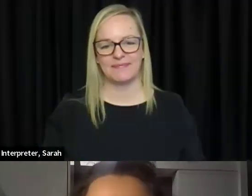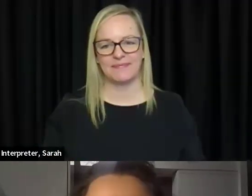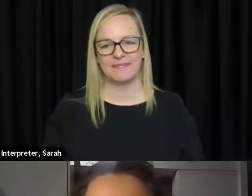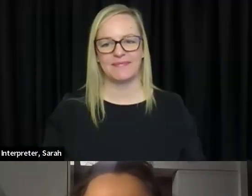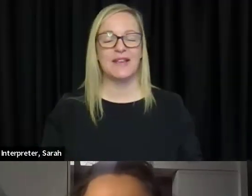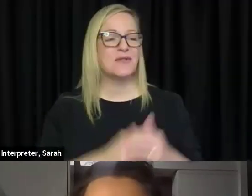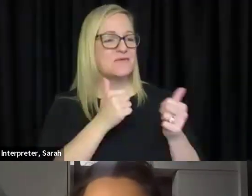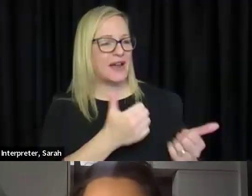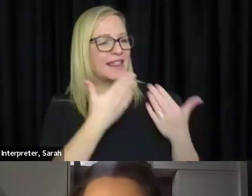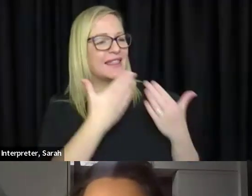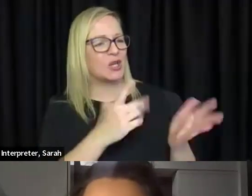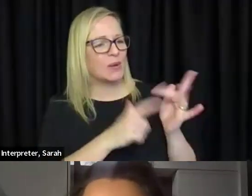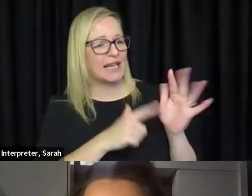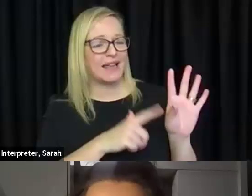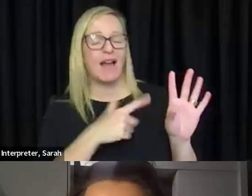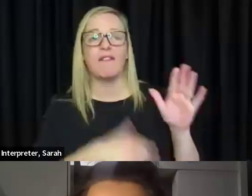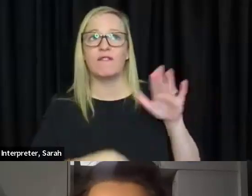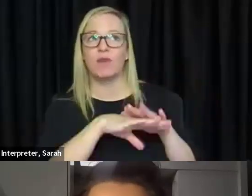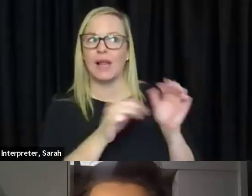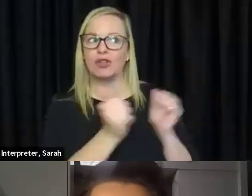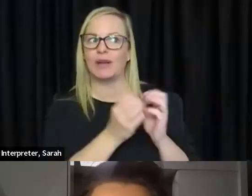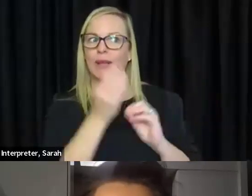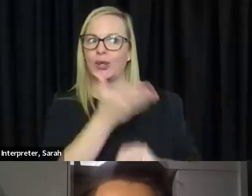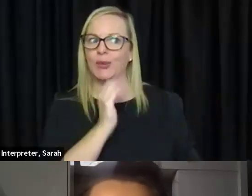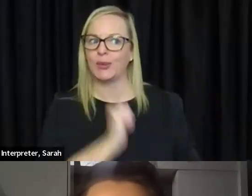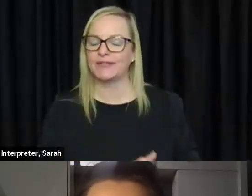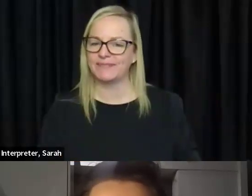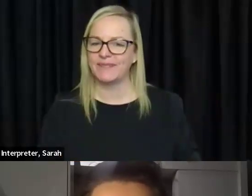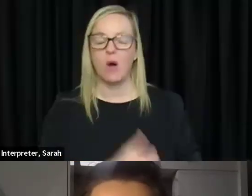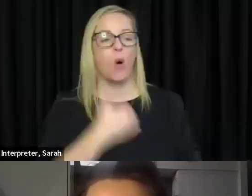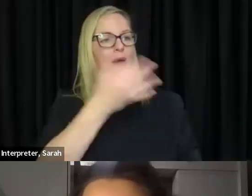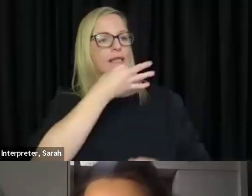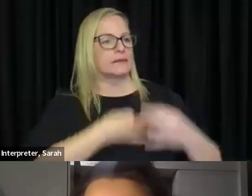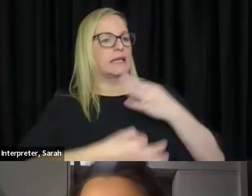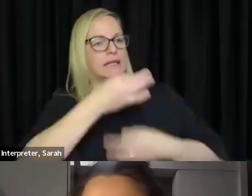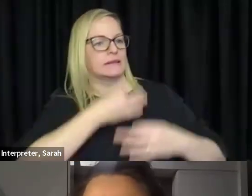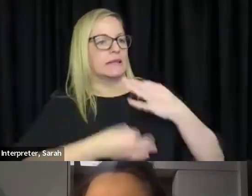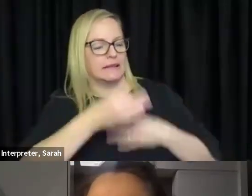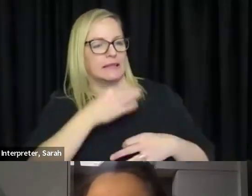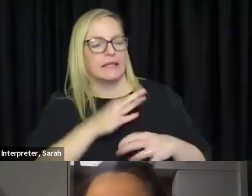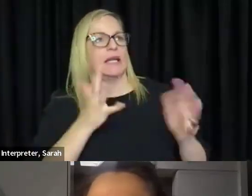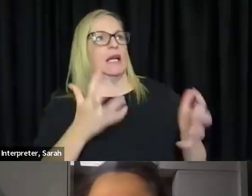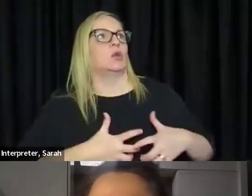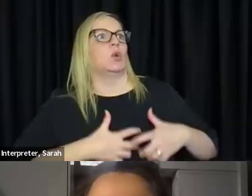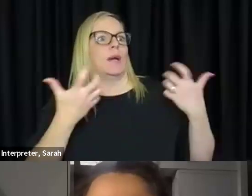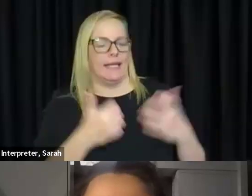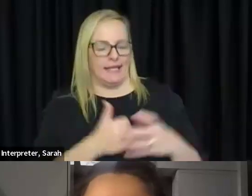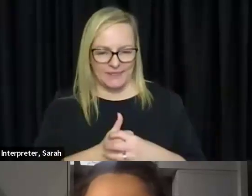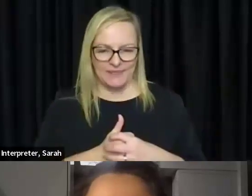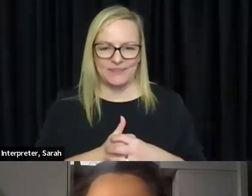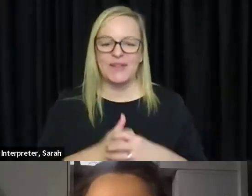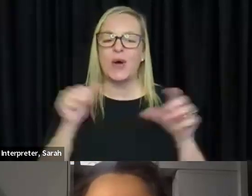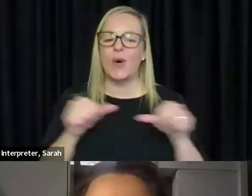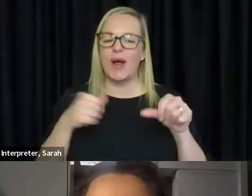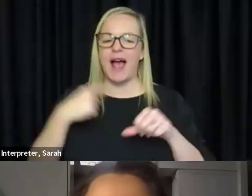Thanks for that response, Lily. I completely agree. Constantly being asked questions is annoying. I think we don't have much